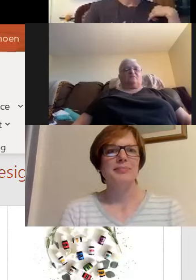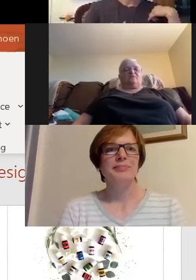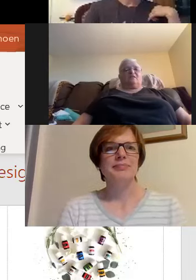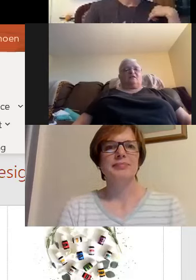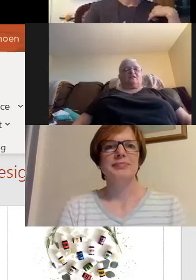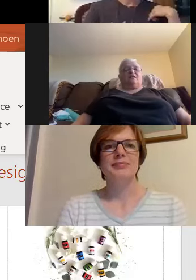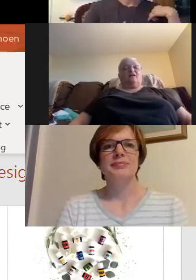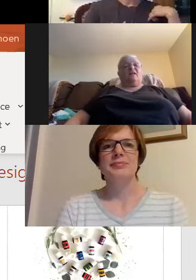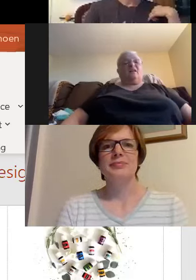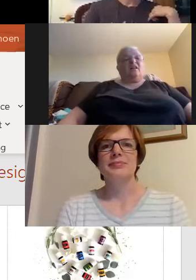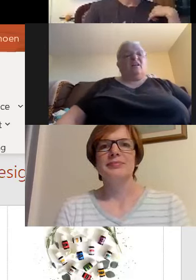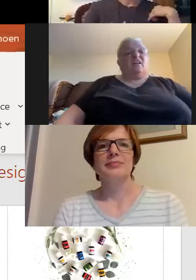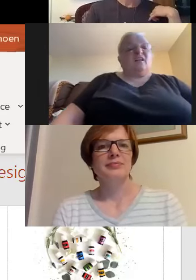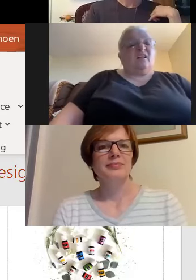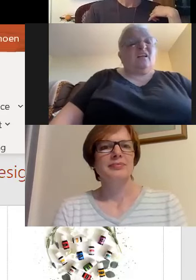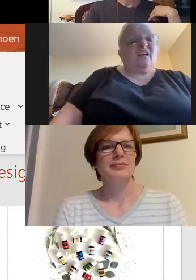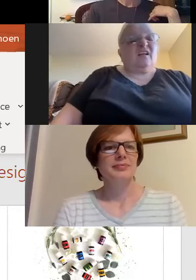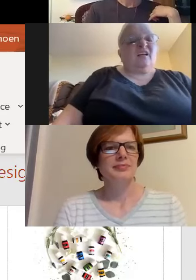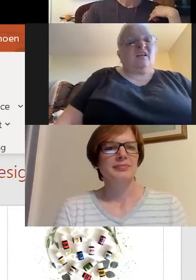Yes. Okay.